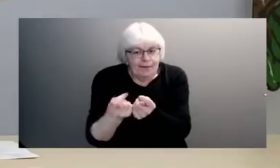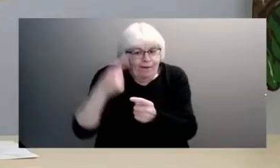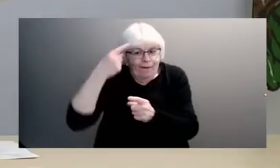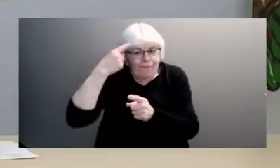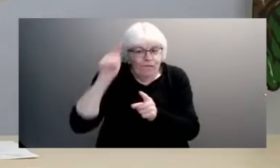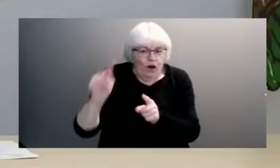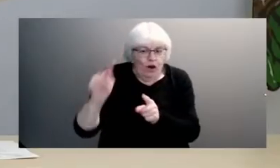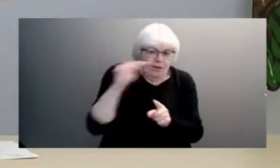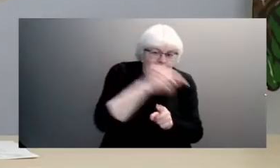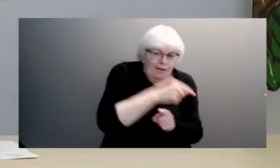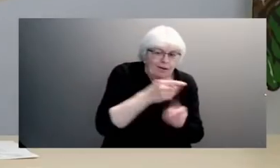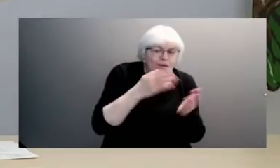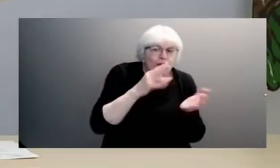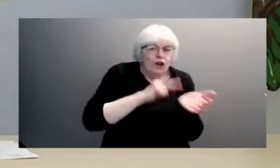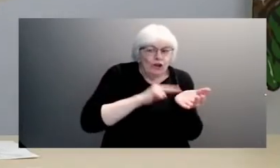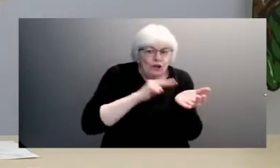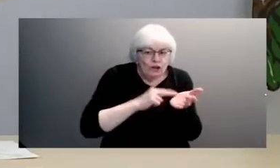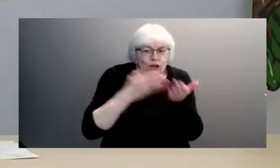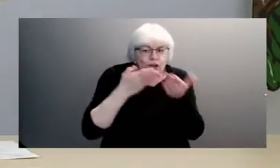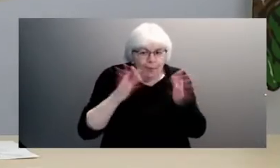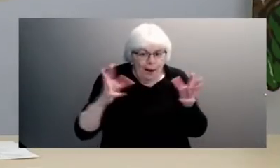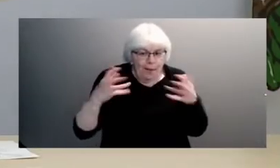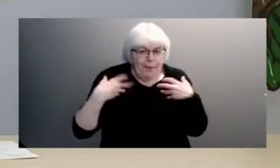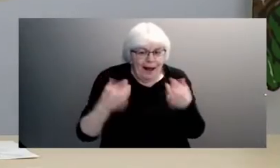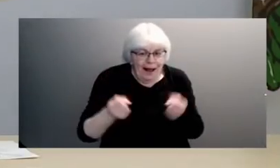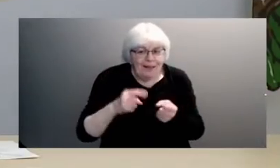other provinces are almost looking at